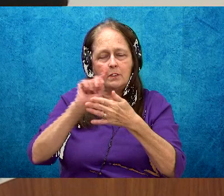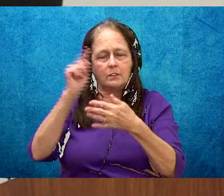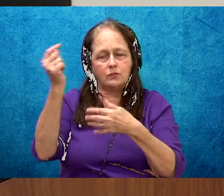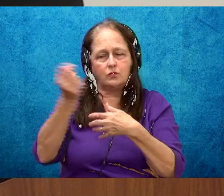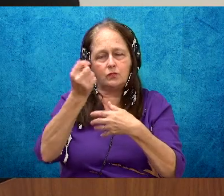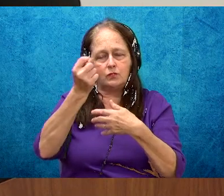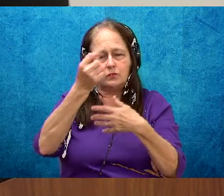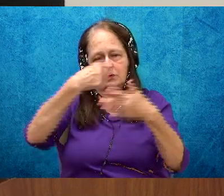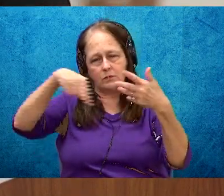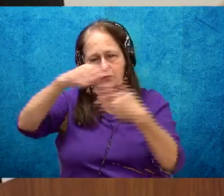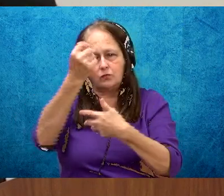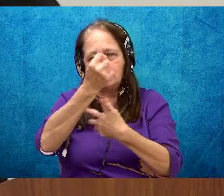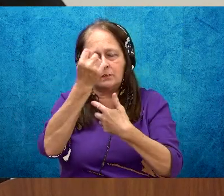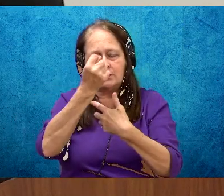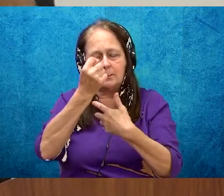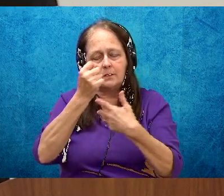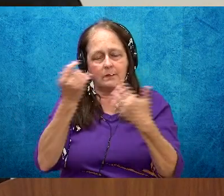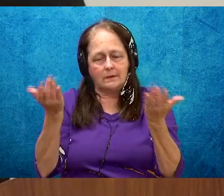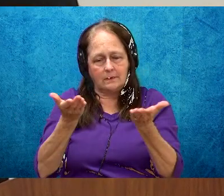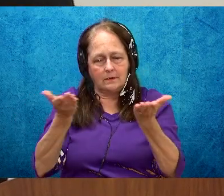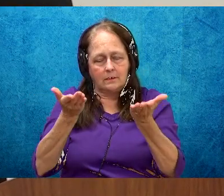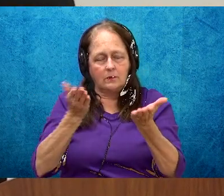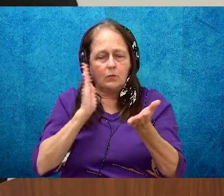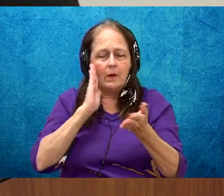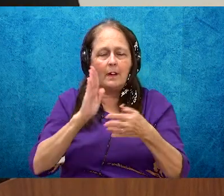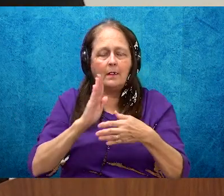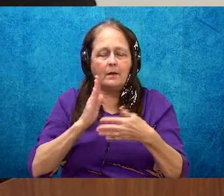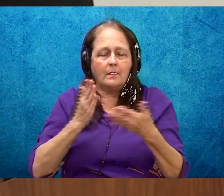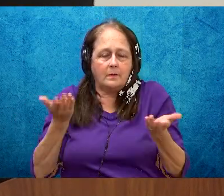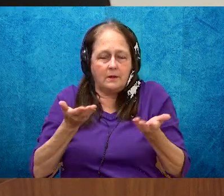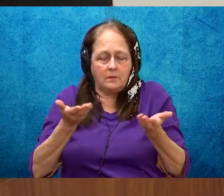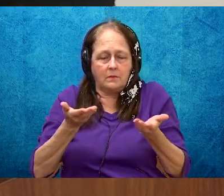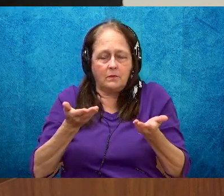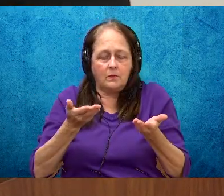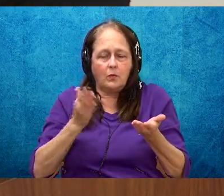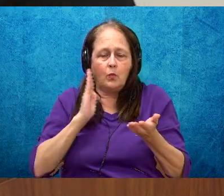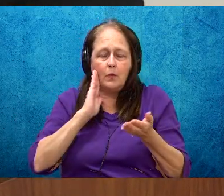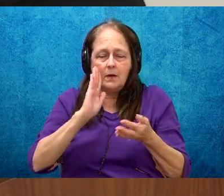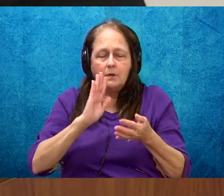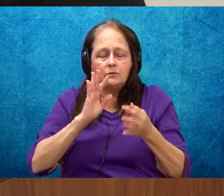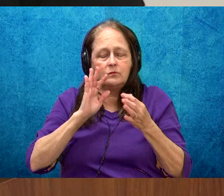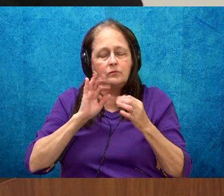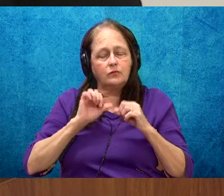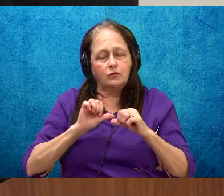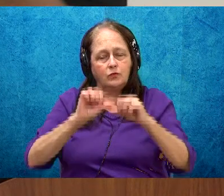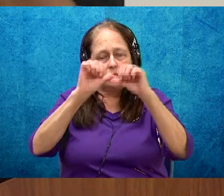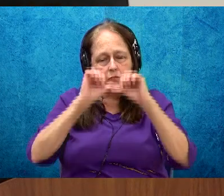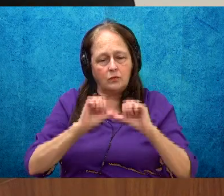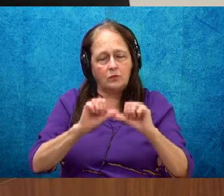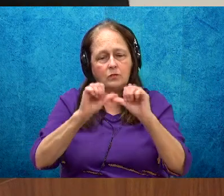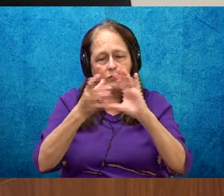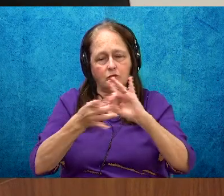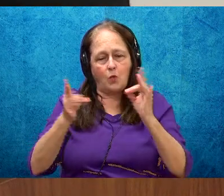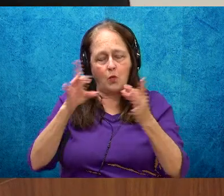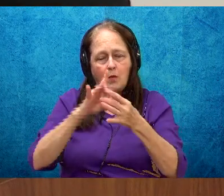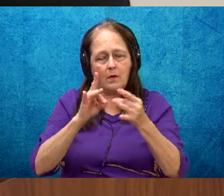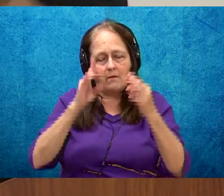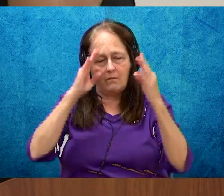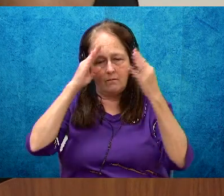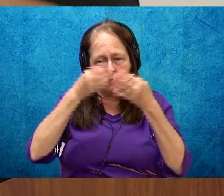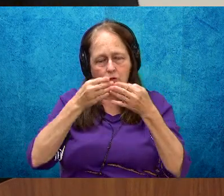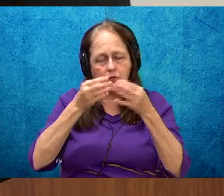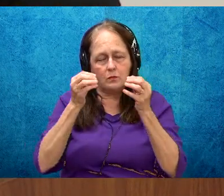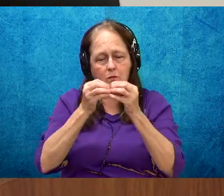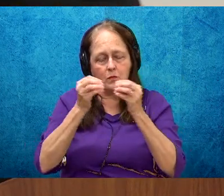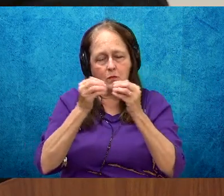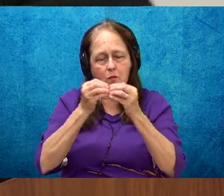time, same channel. I'll be here. You'll be here as well. And we will continue this lesson. Focus a little bit deeper. I